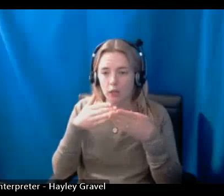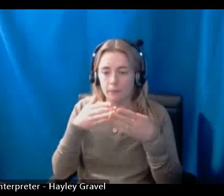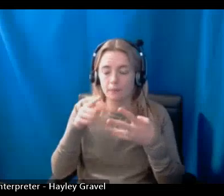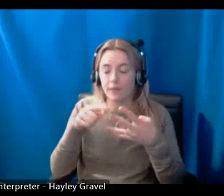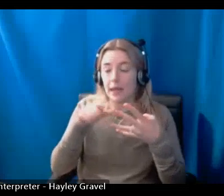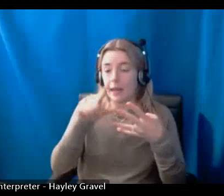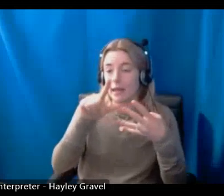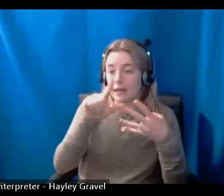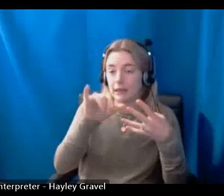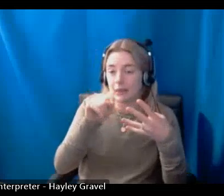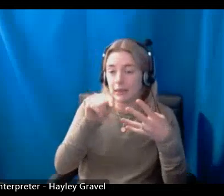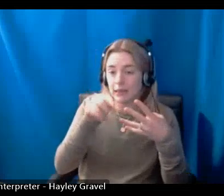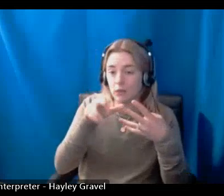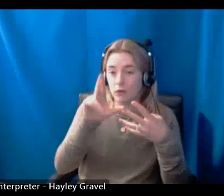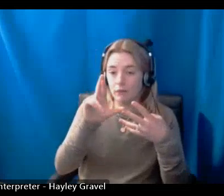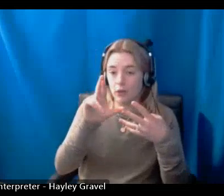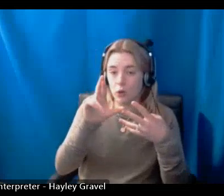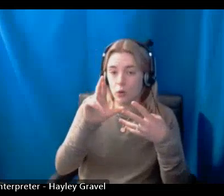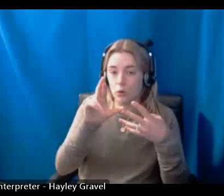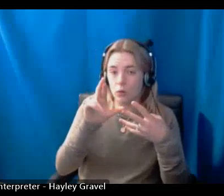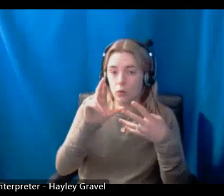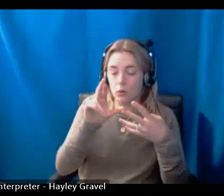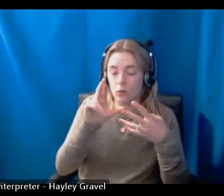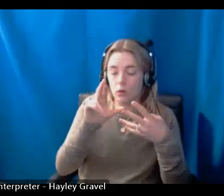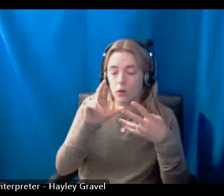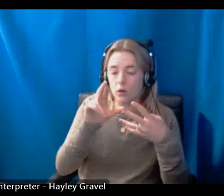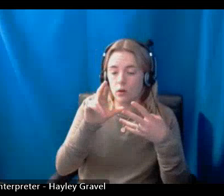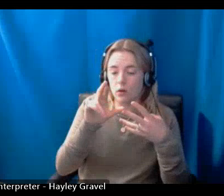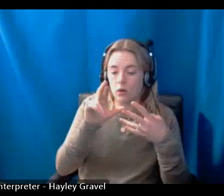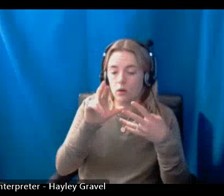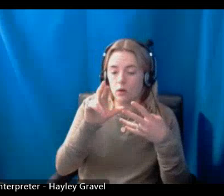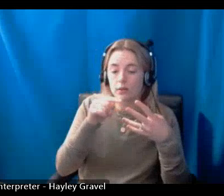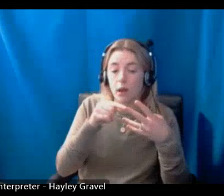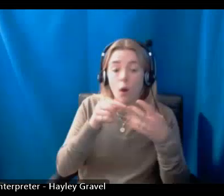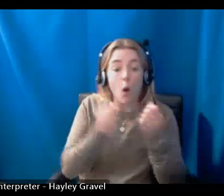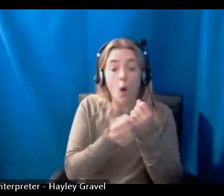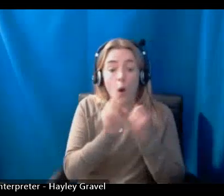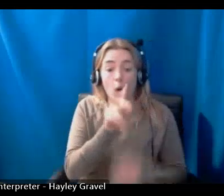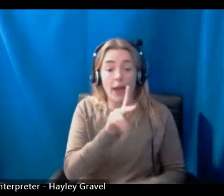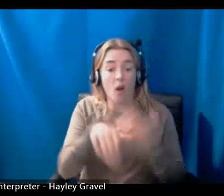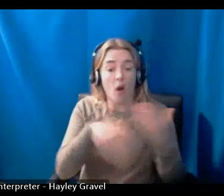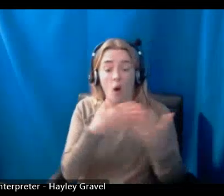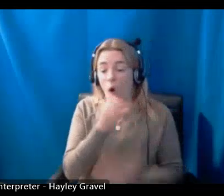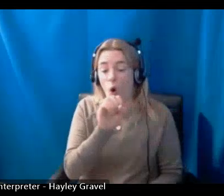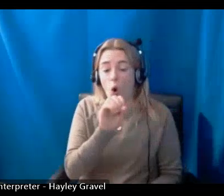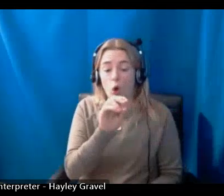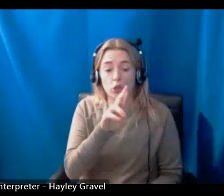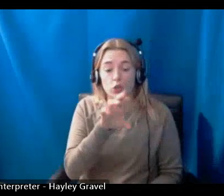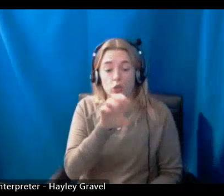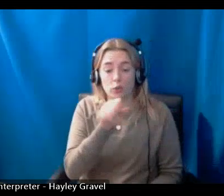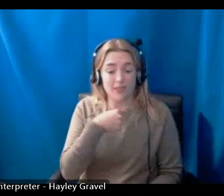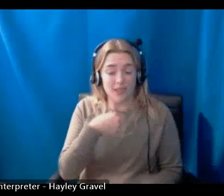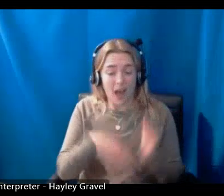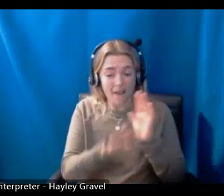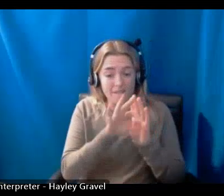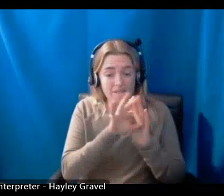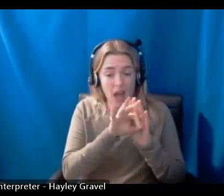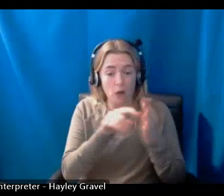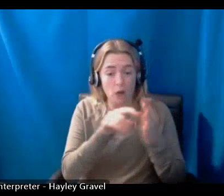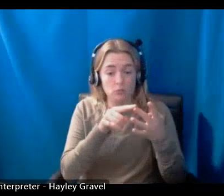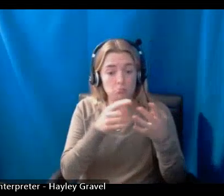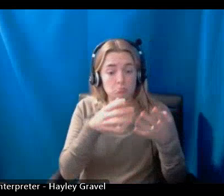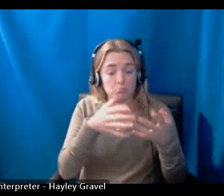guide the reader to that argument based of saying, okay, here's everything I found. Okay. And now I'm going to